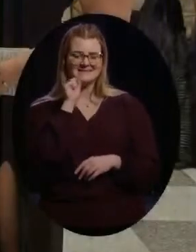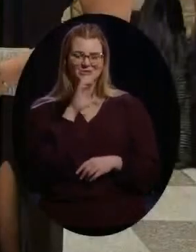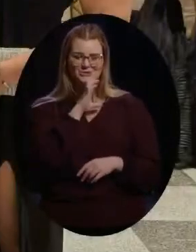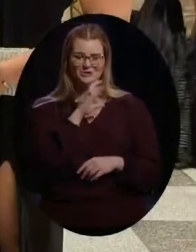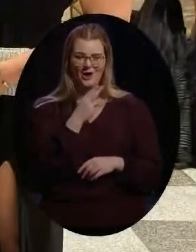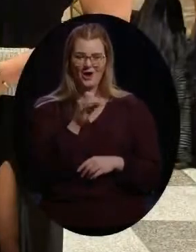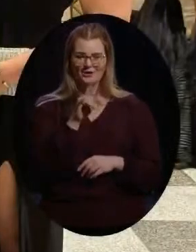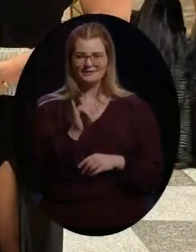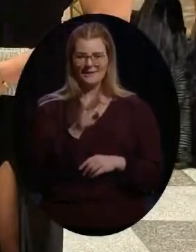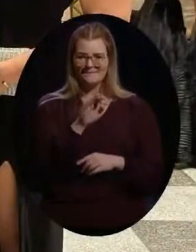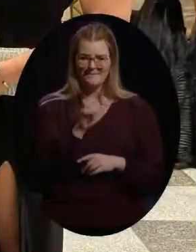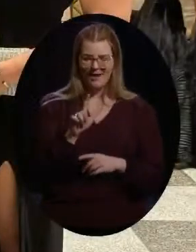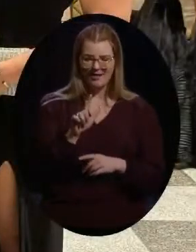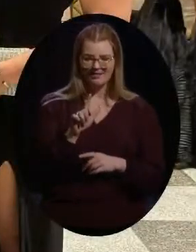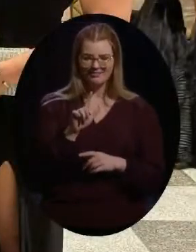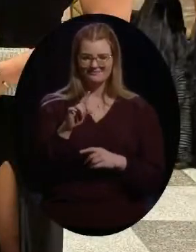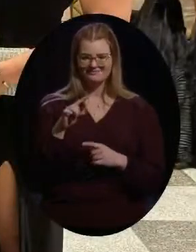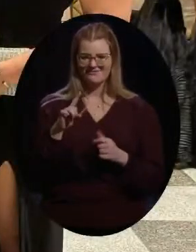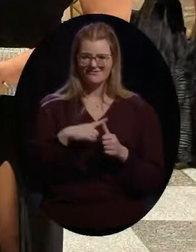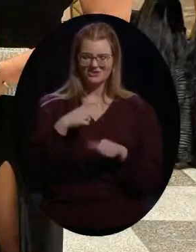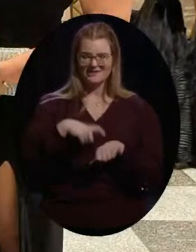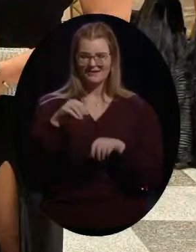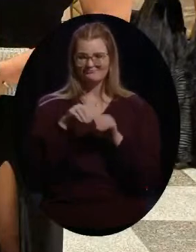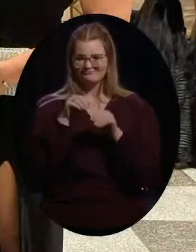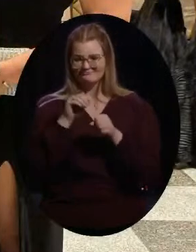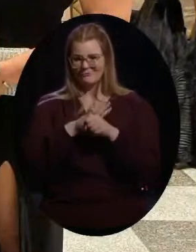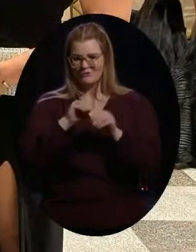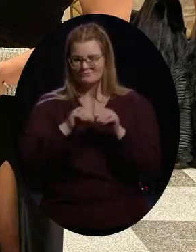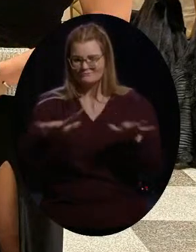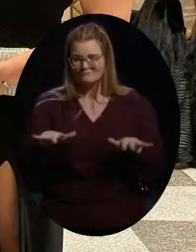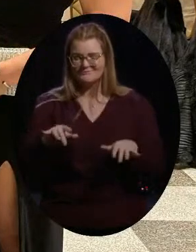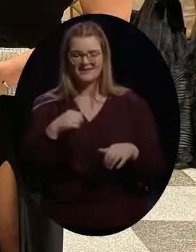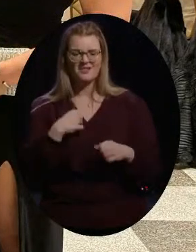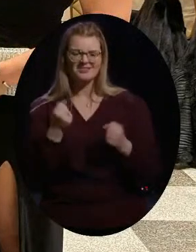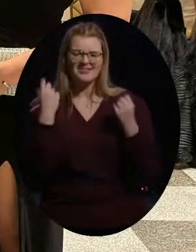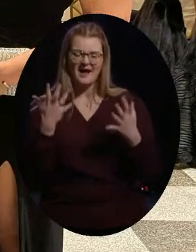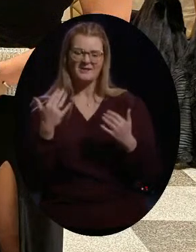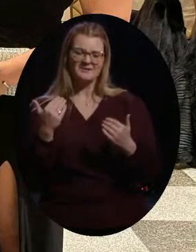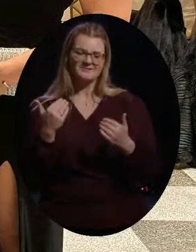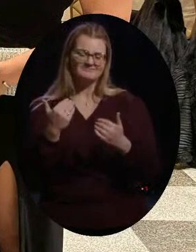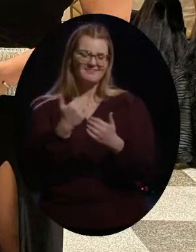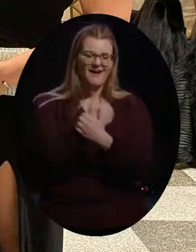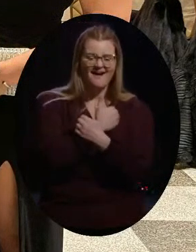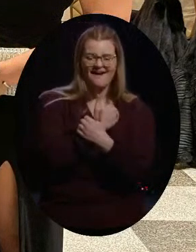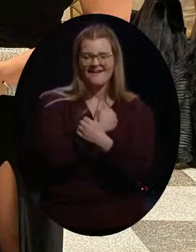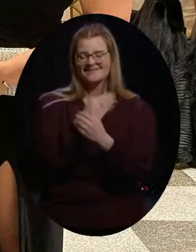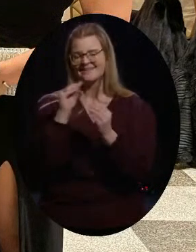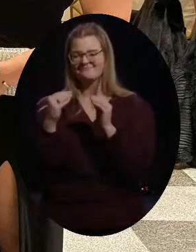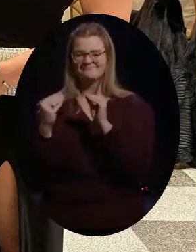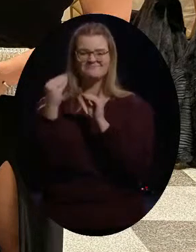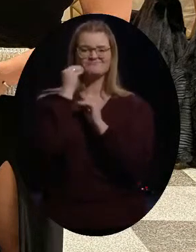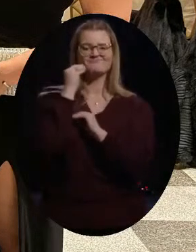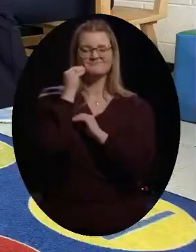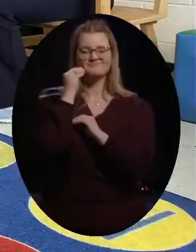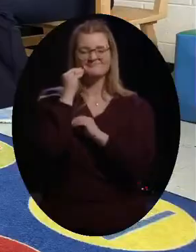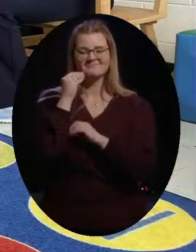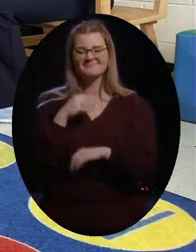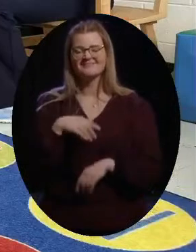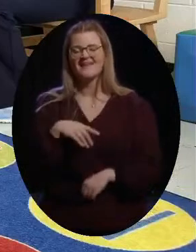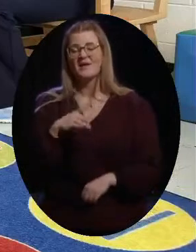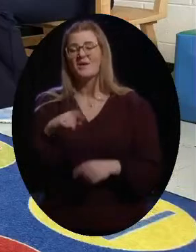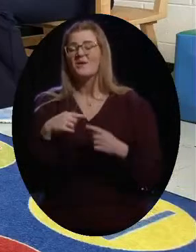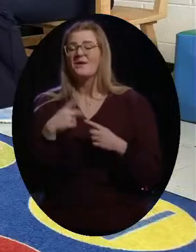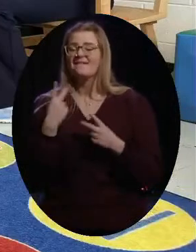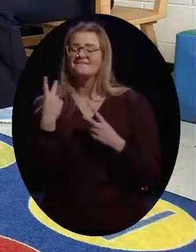pandemic, and I was greeted with a lot of big hugs and a lot of big kisses on the cheek. Or when I